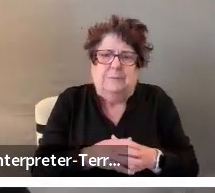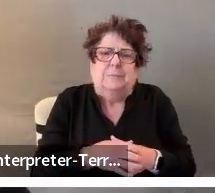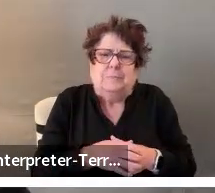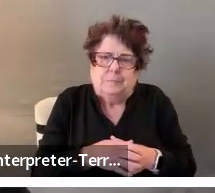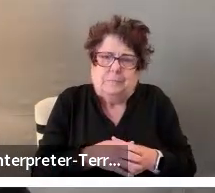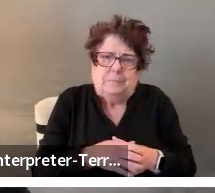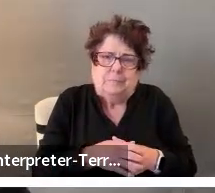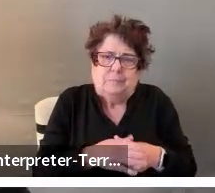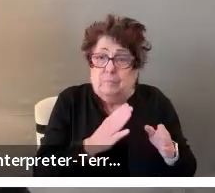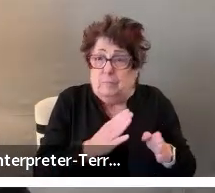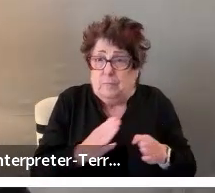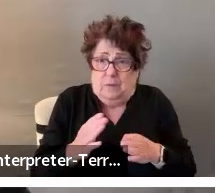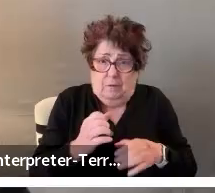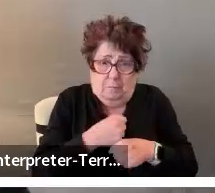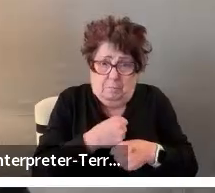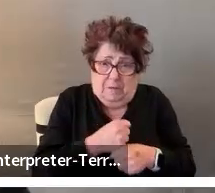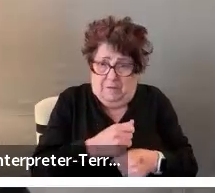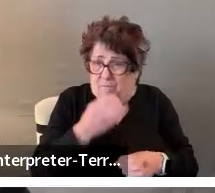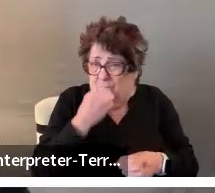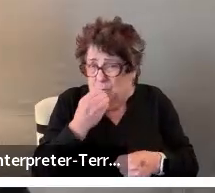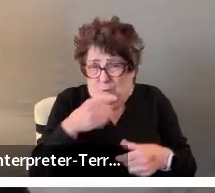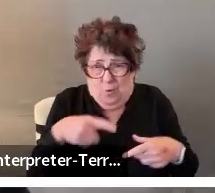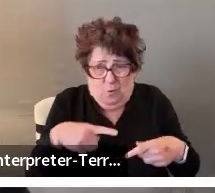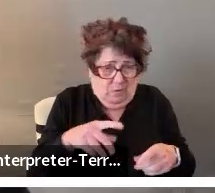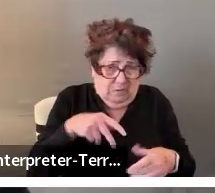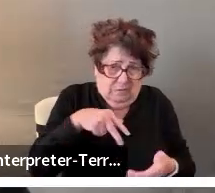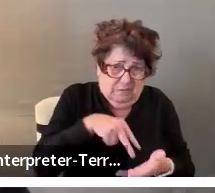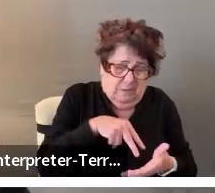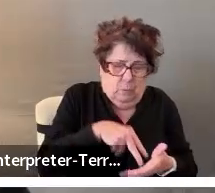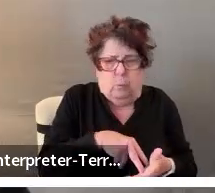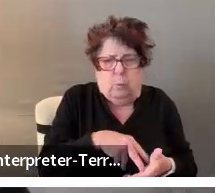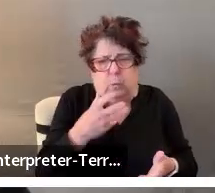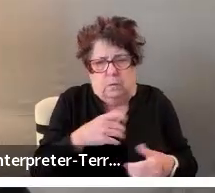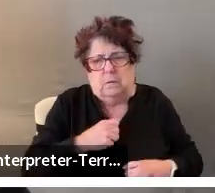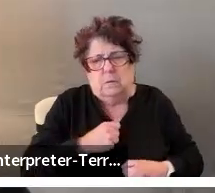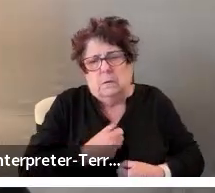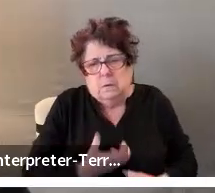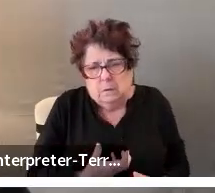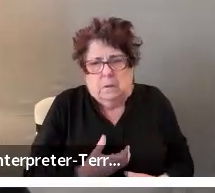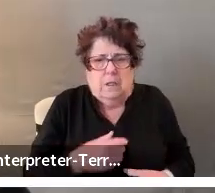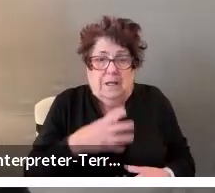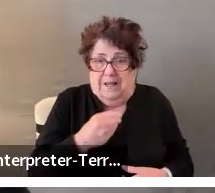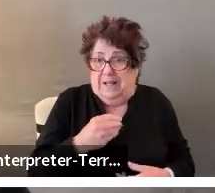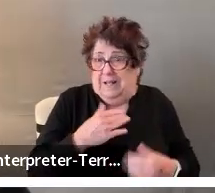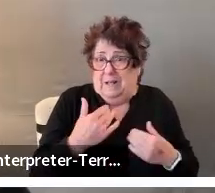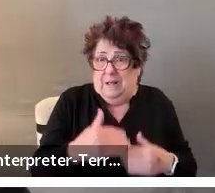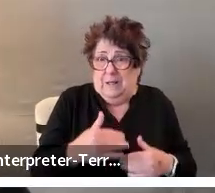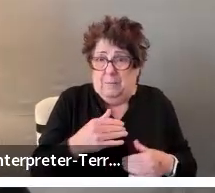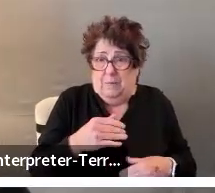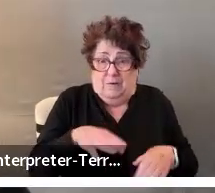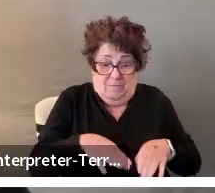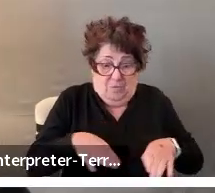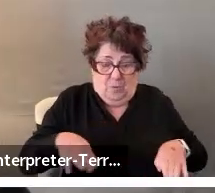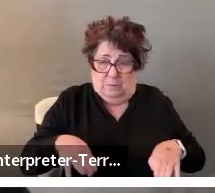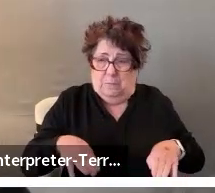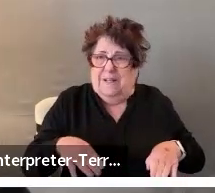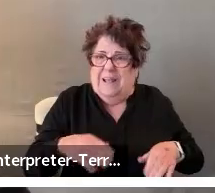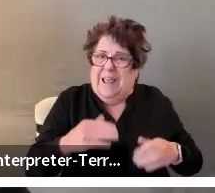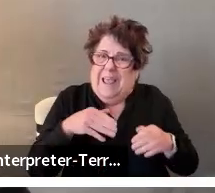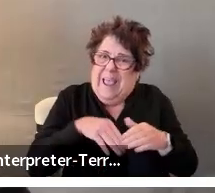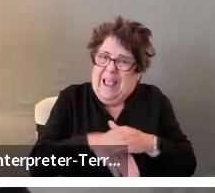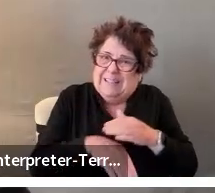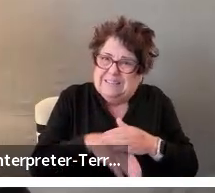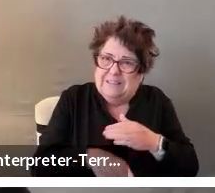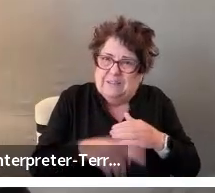Preparing food while standing can become tiresome, and due to limited floor space, accessing countertops may make it less